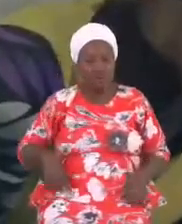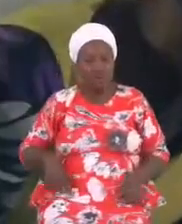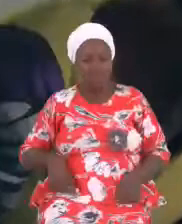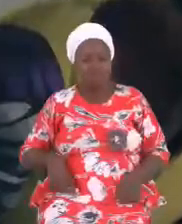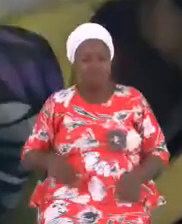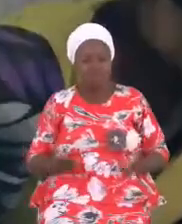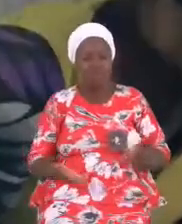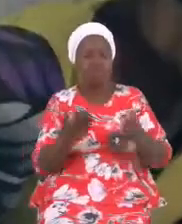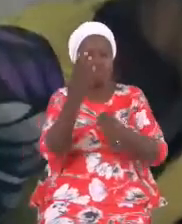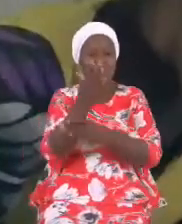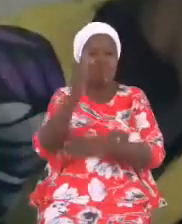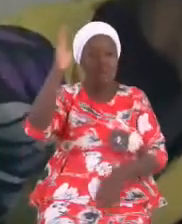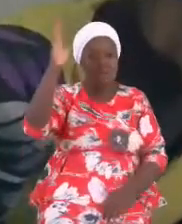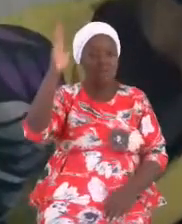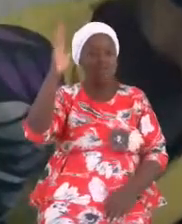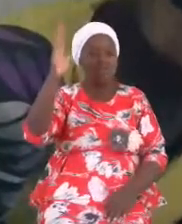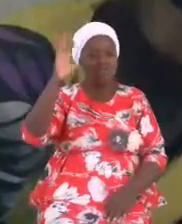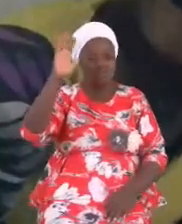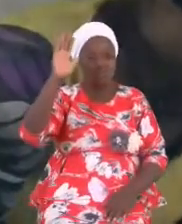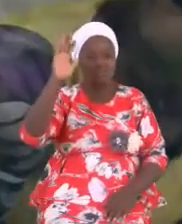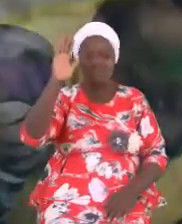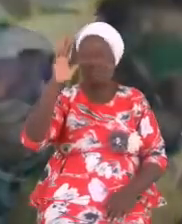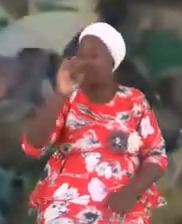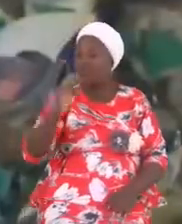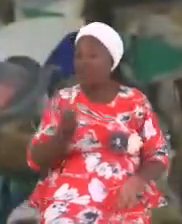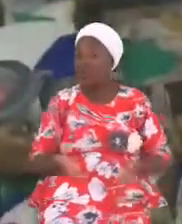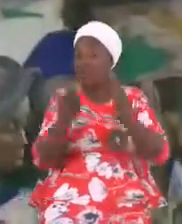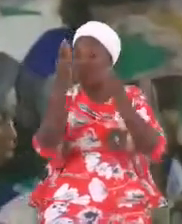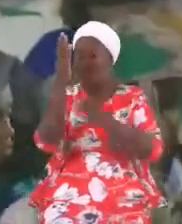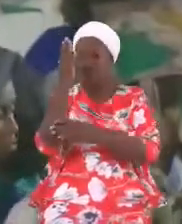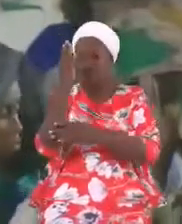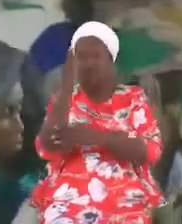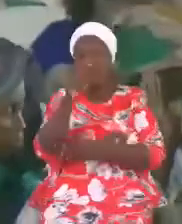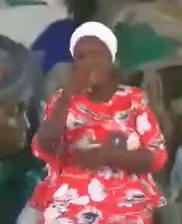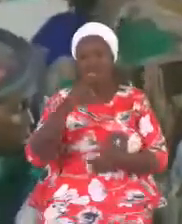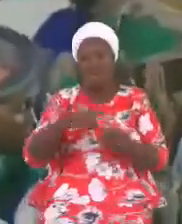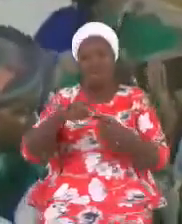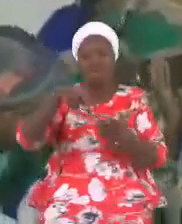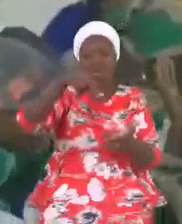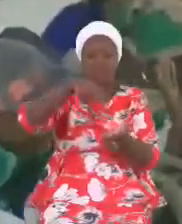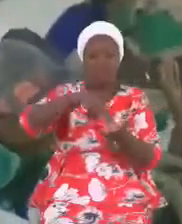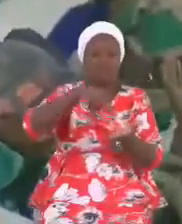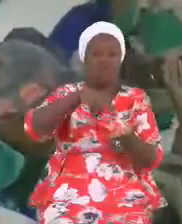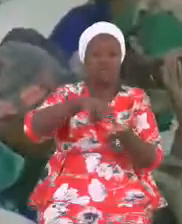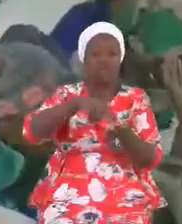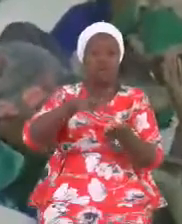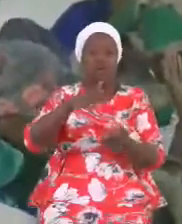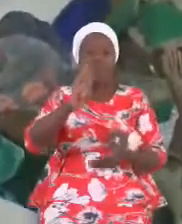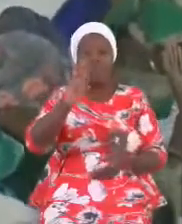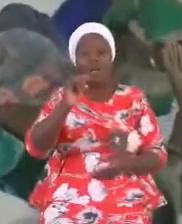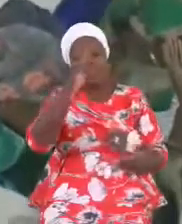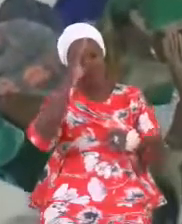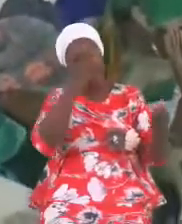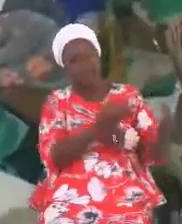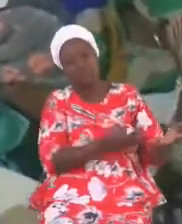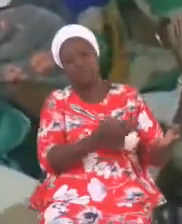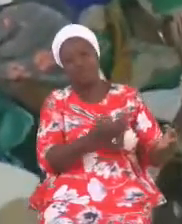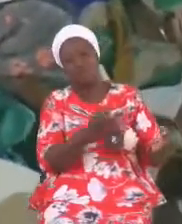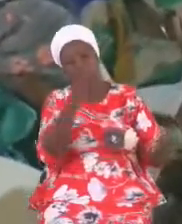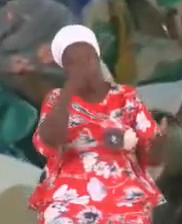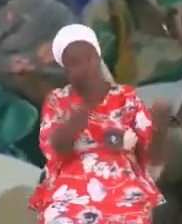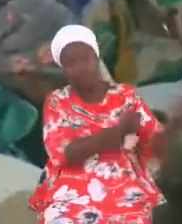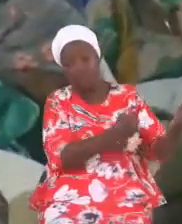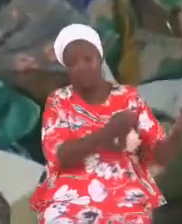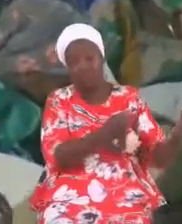raise up that hand. If you're raising up the hand, you'll stand up. By faith, you'll stand up. For